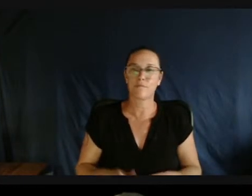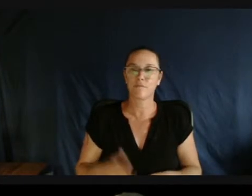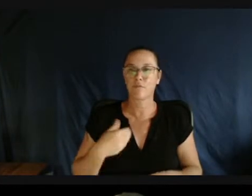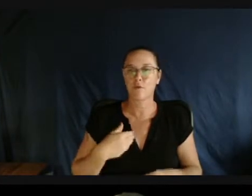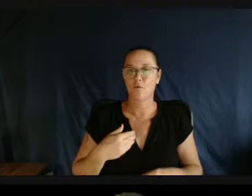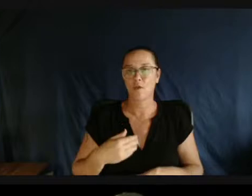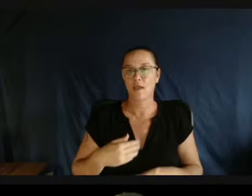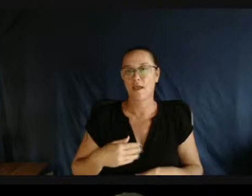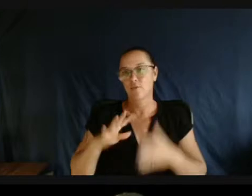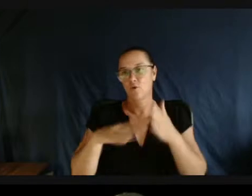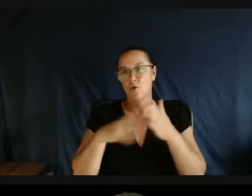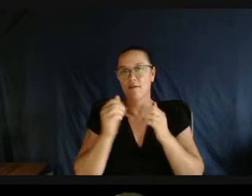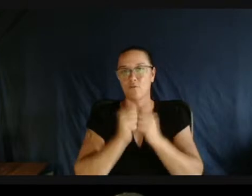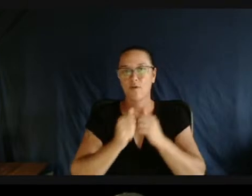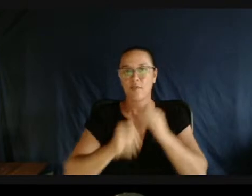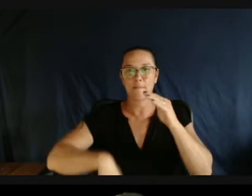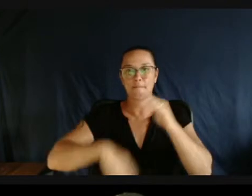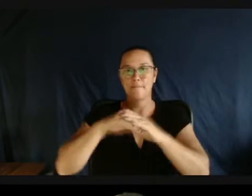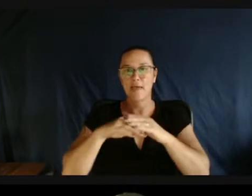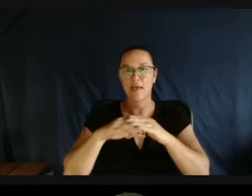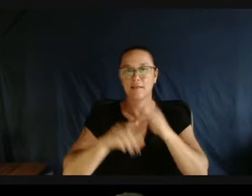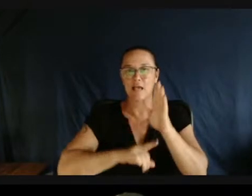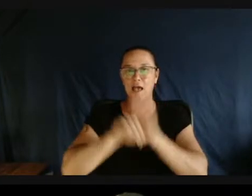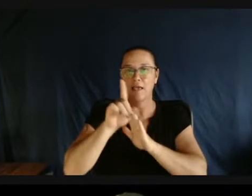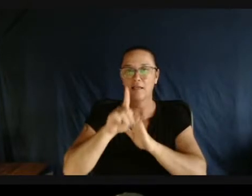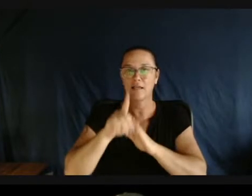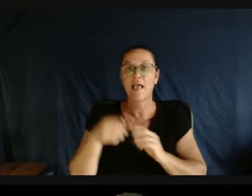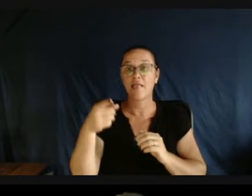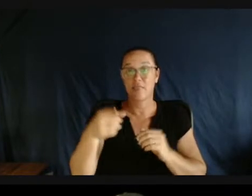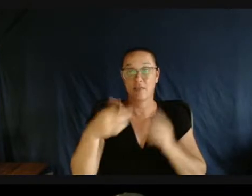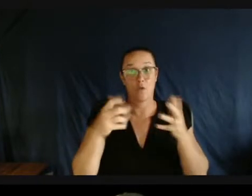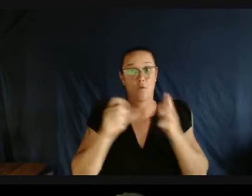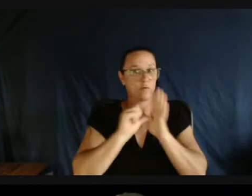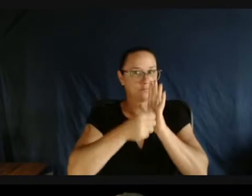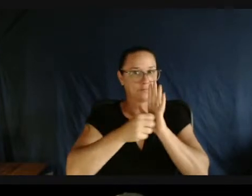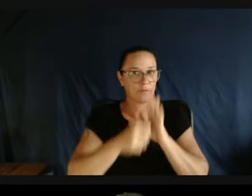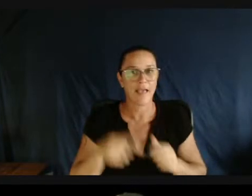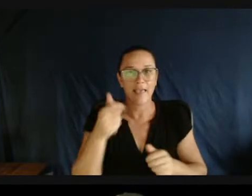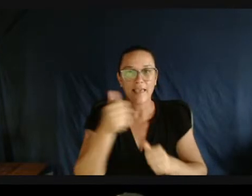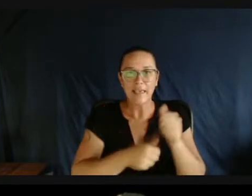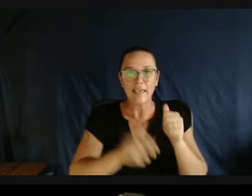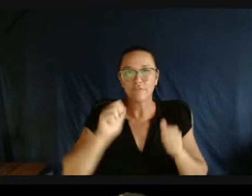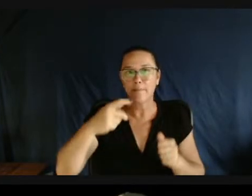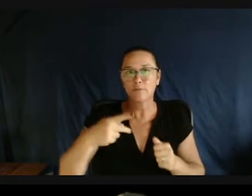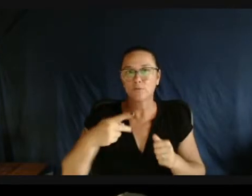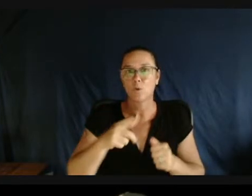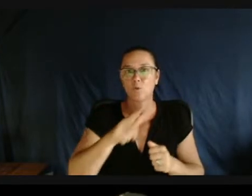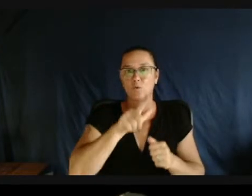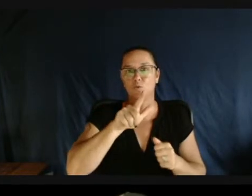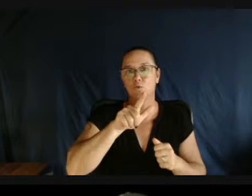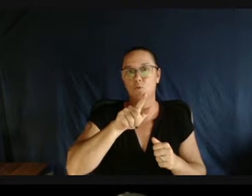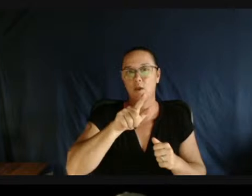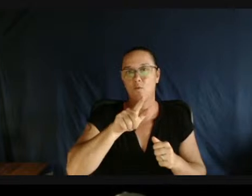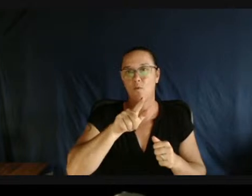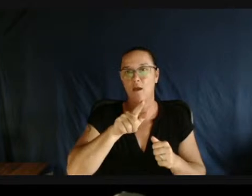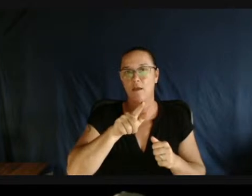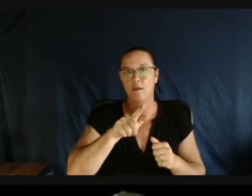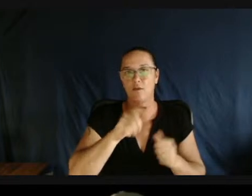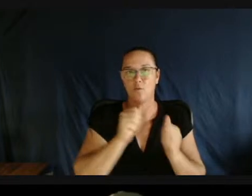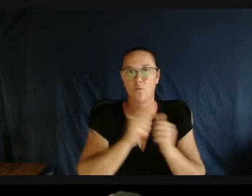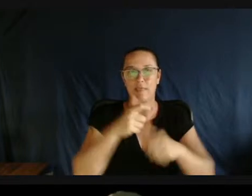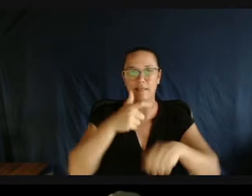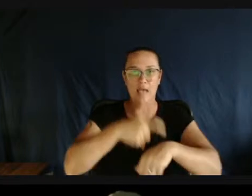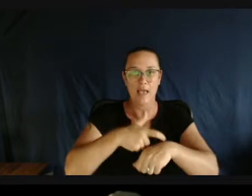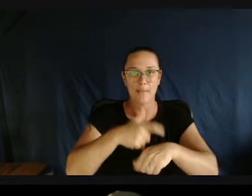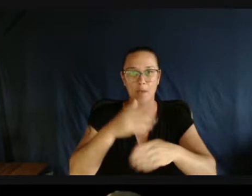heights. And here's what I wanted to really get to. This is each episode 21 through time here with time on the bottom, and just